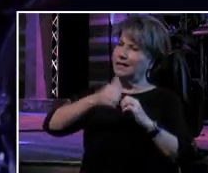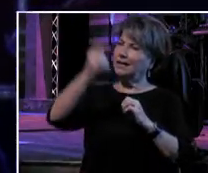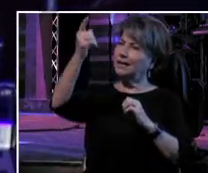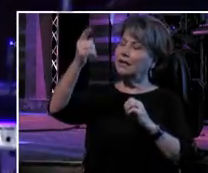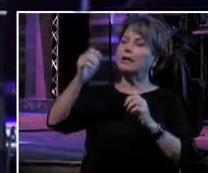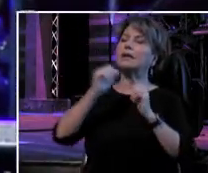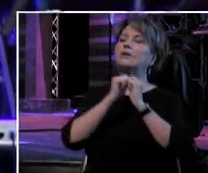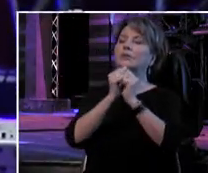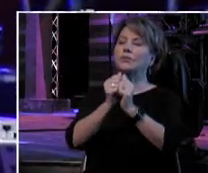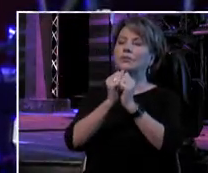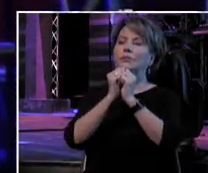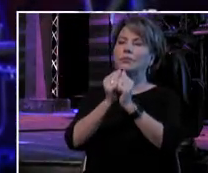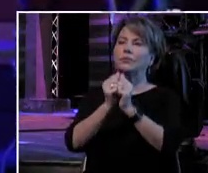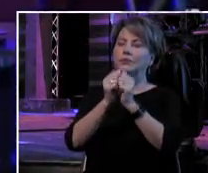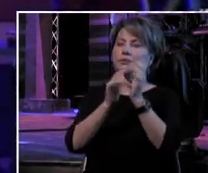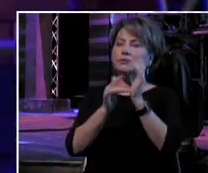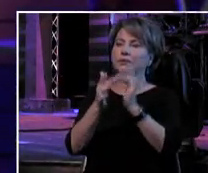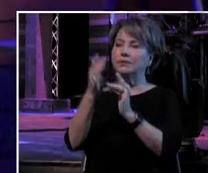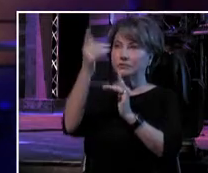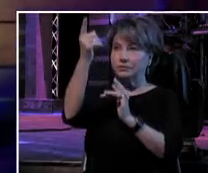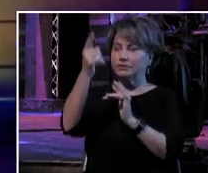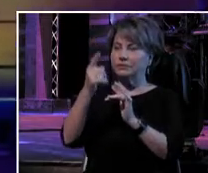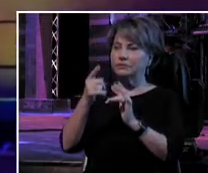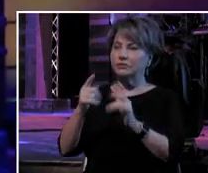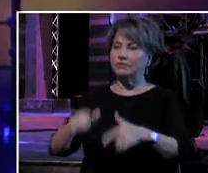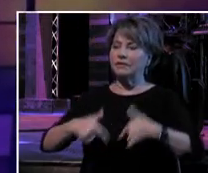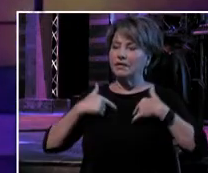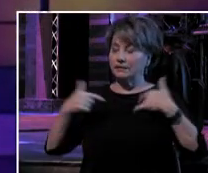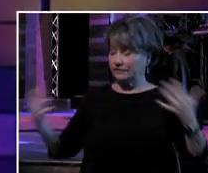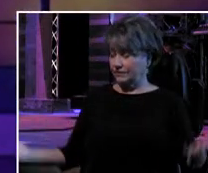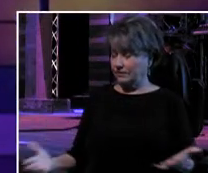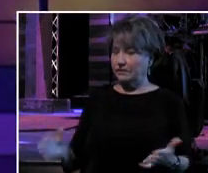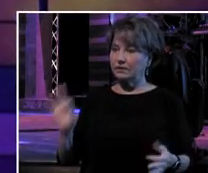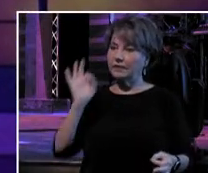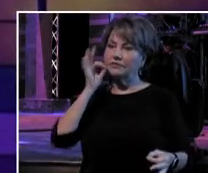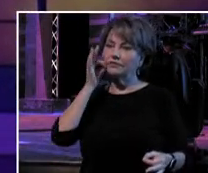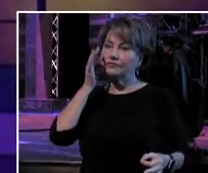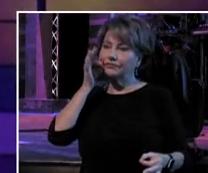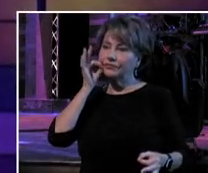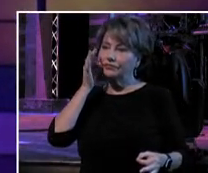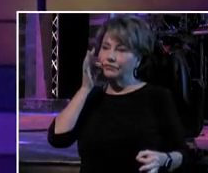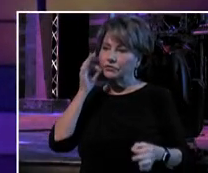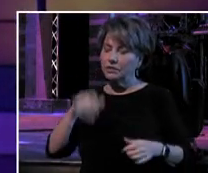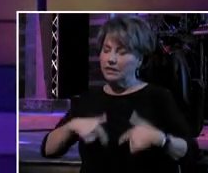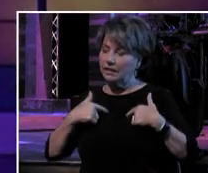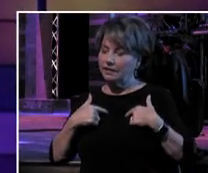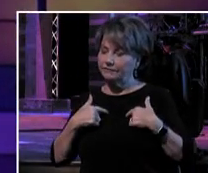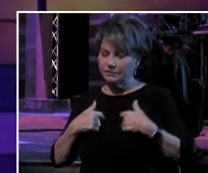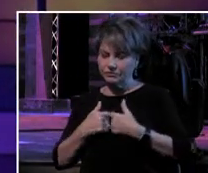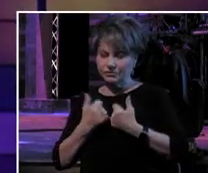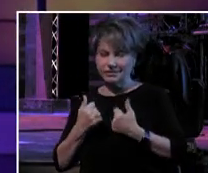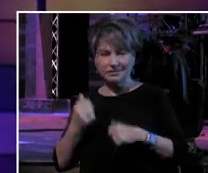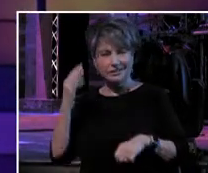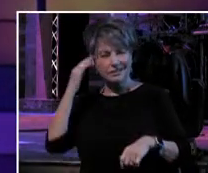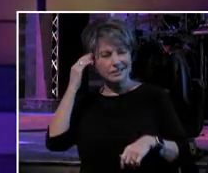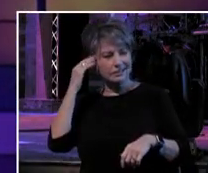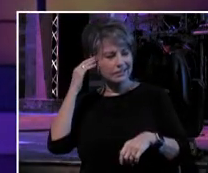if I'm to live in the flesh, that means fruitful labor for me. So this challenges a thought in the back of our minds that